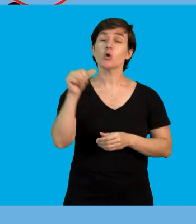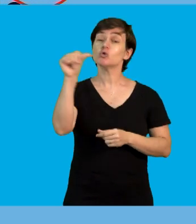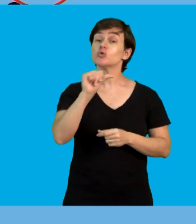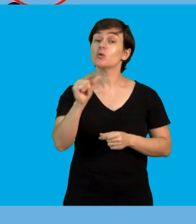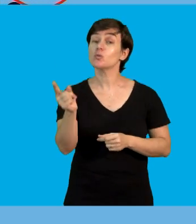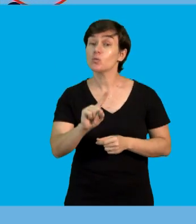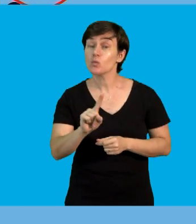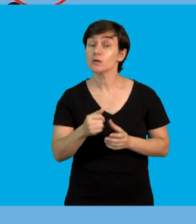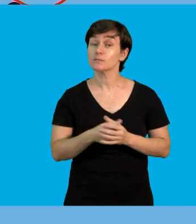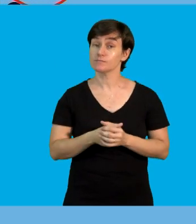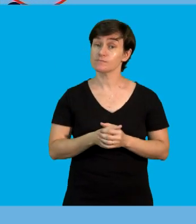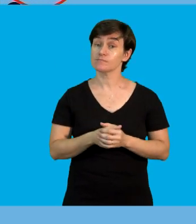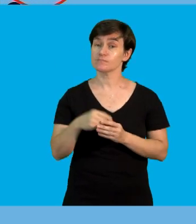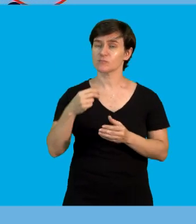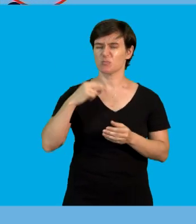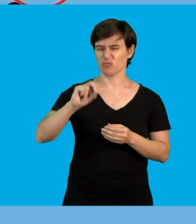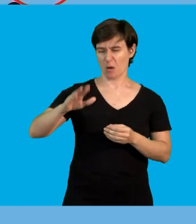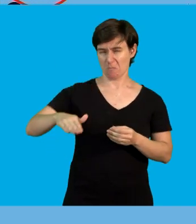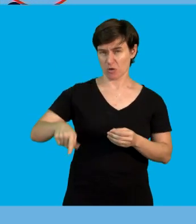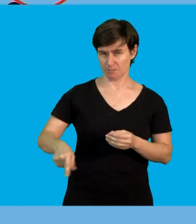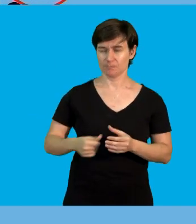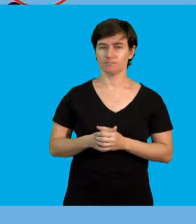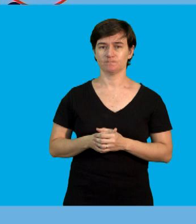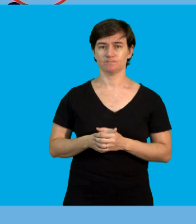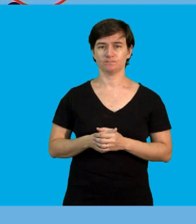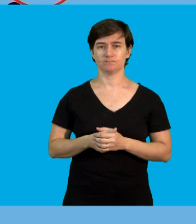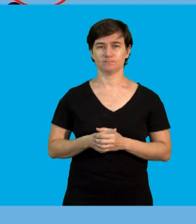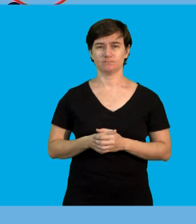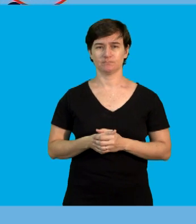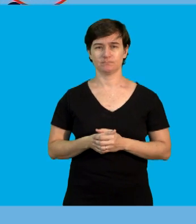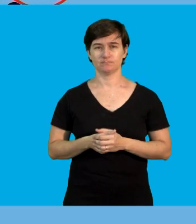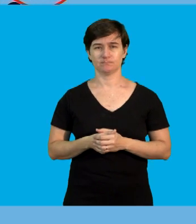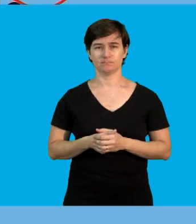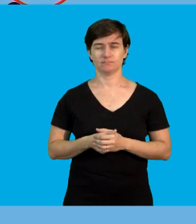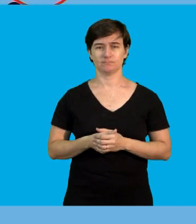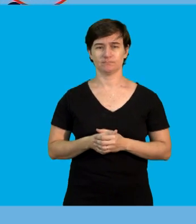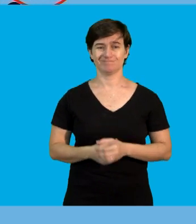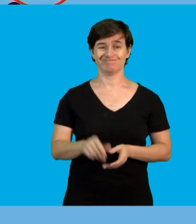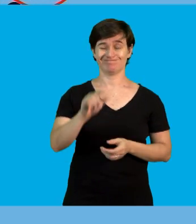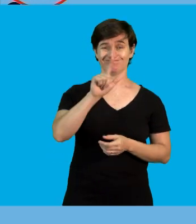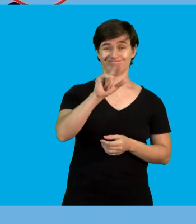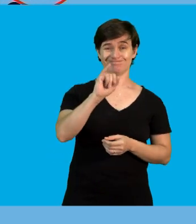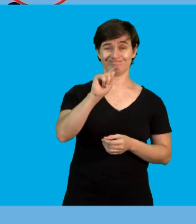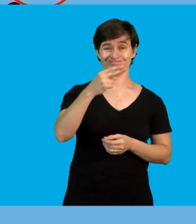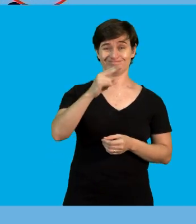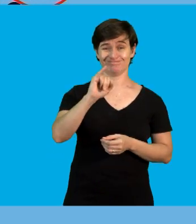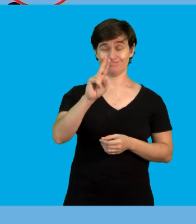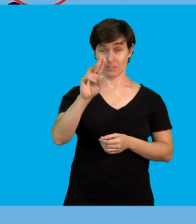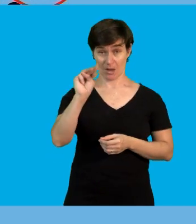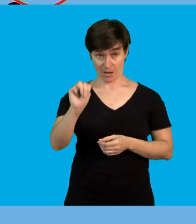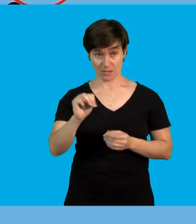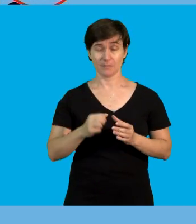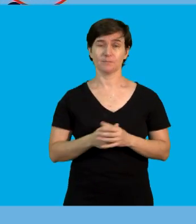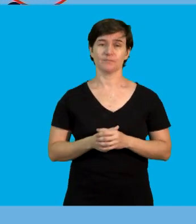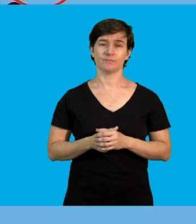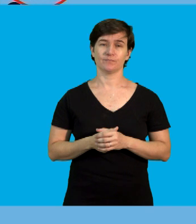H2O. So the name of the salt is going to be, I'm just going to write it down at the bottom here. So it's going to be